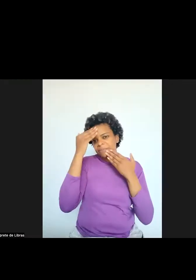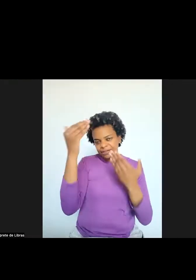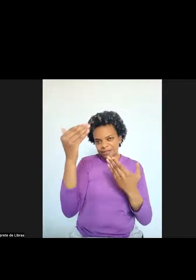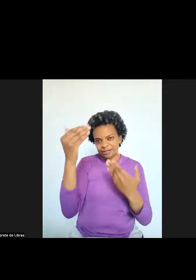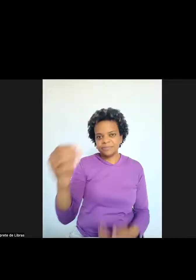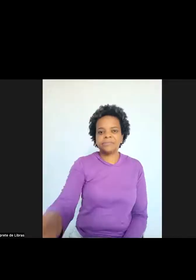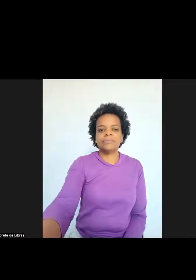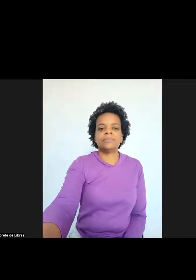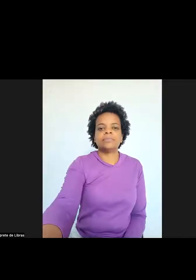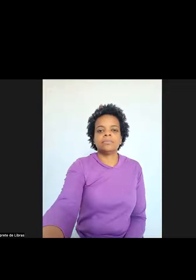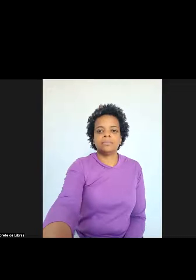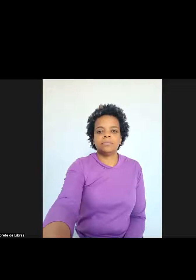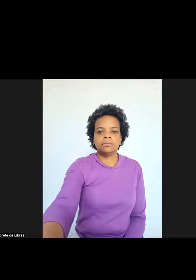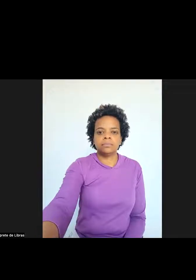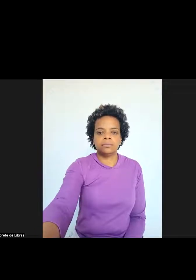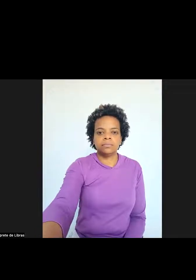thank you very much.